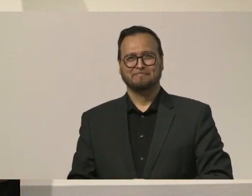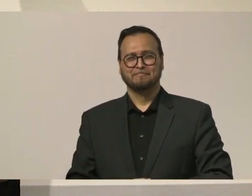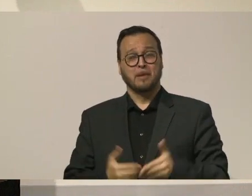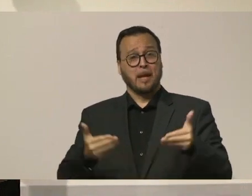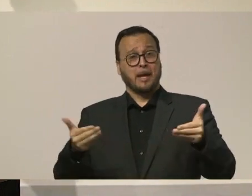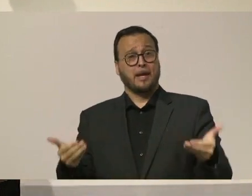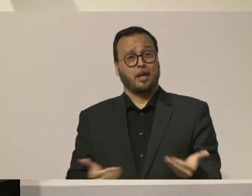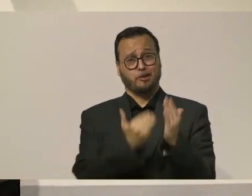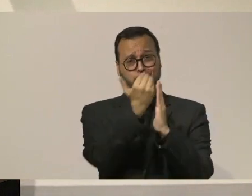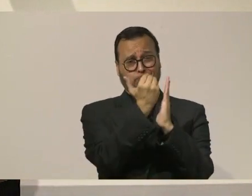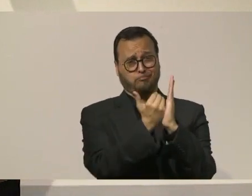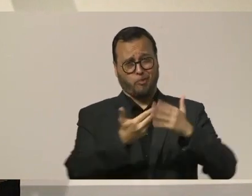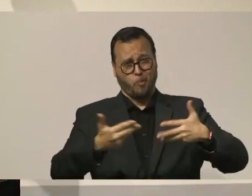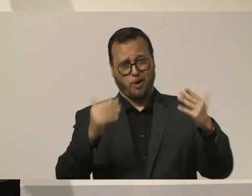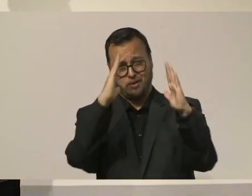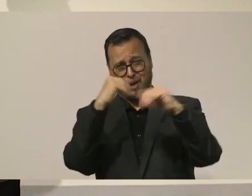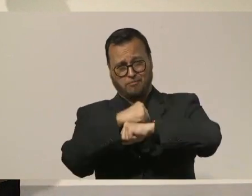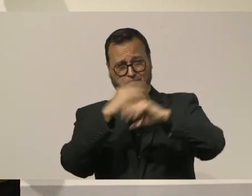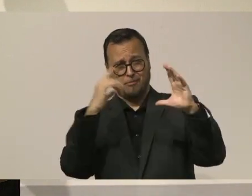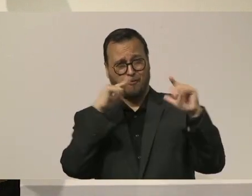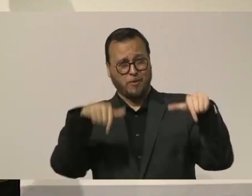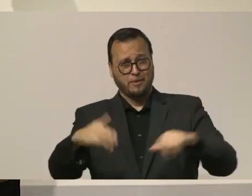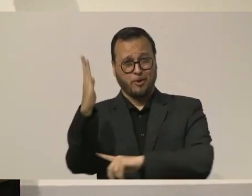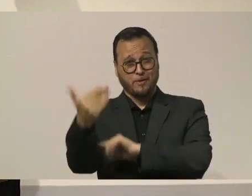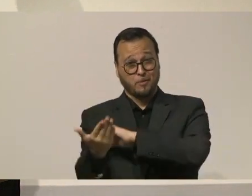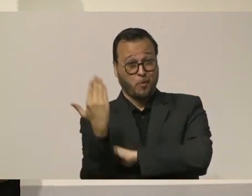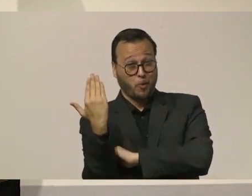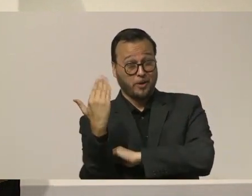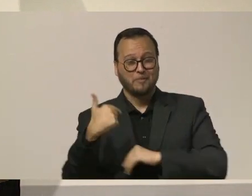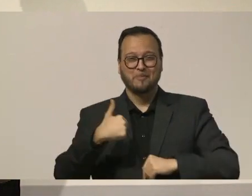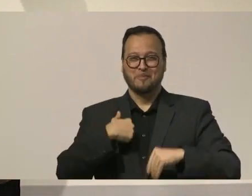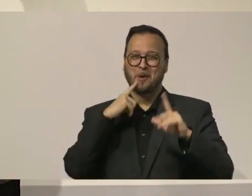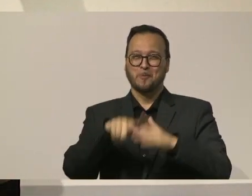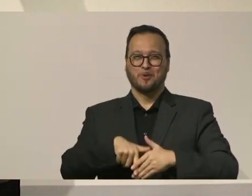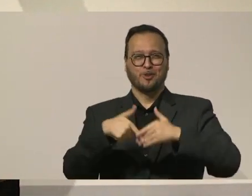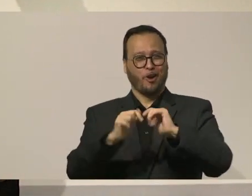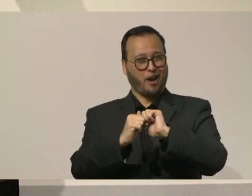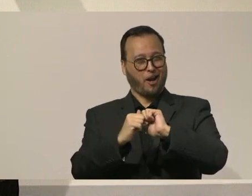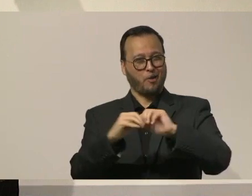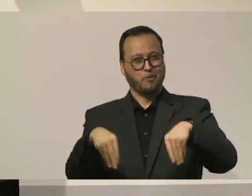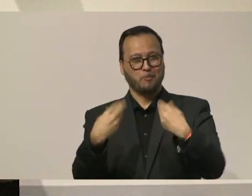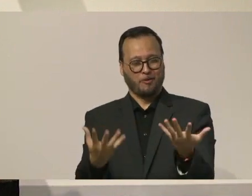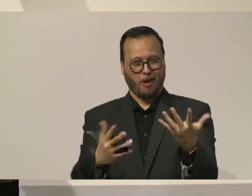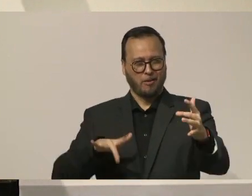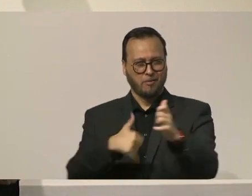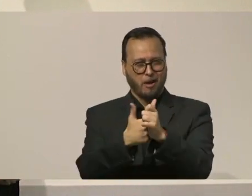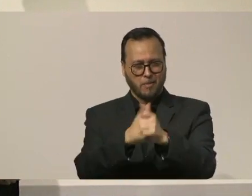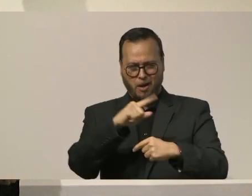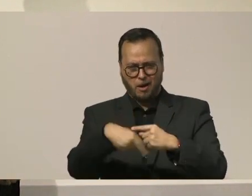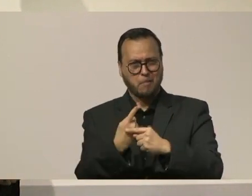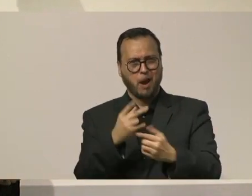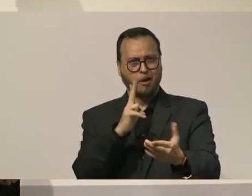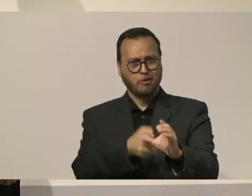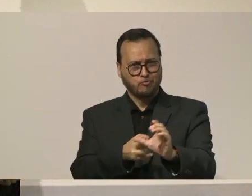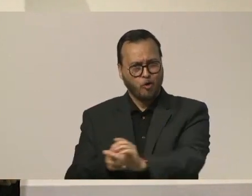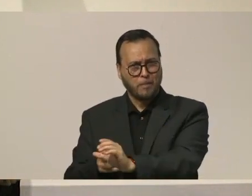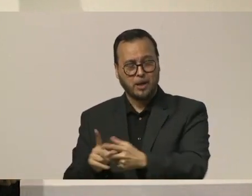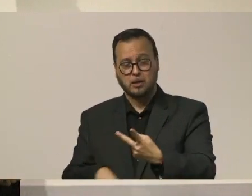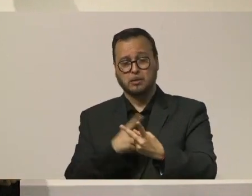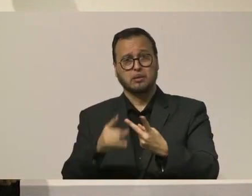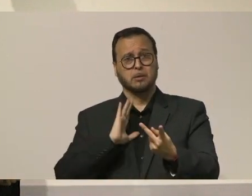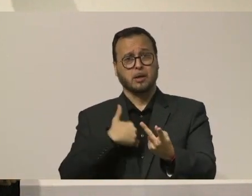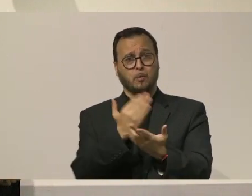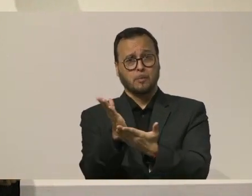Here's the outline for our presentation this morning. I'm going to start by providing an update on enrollment, our